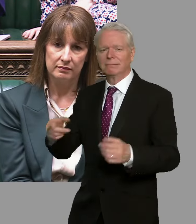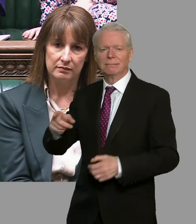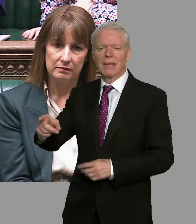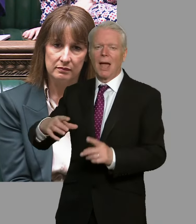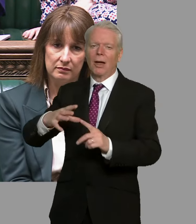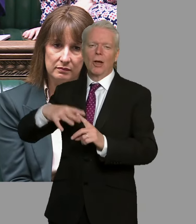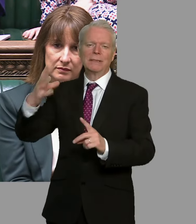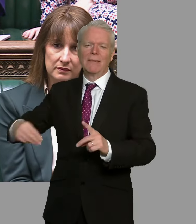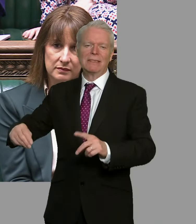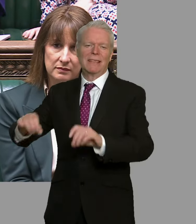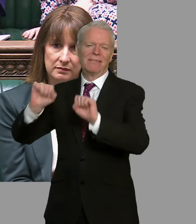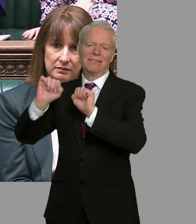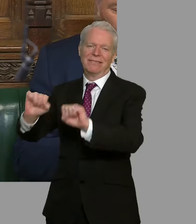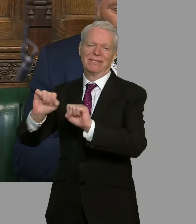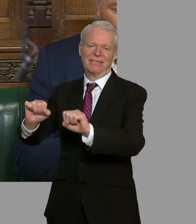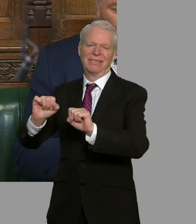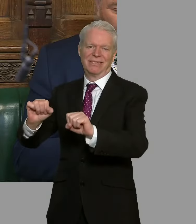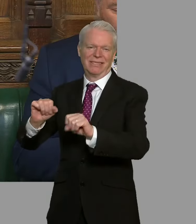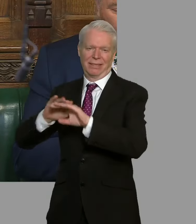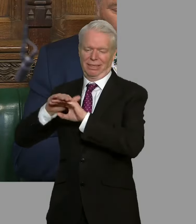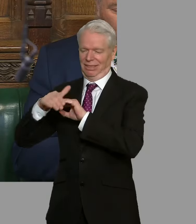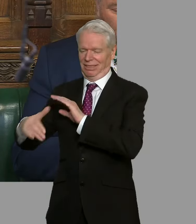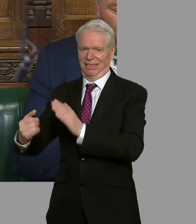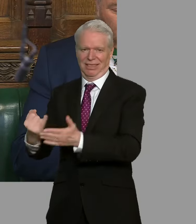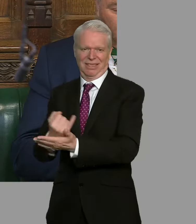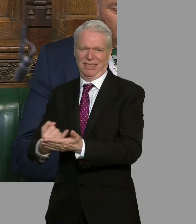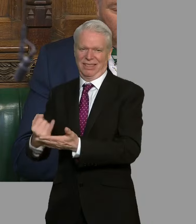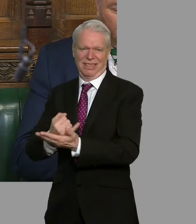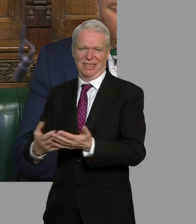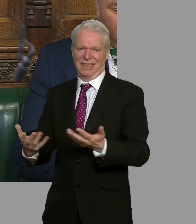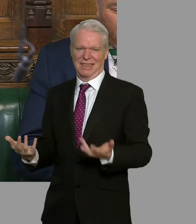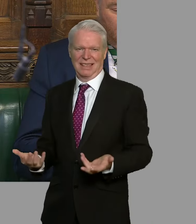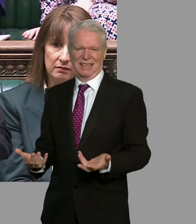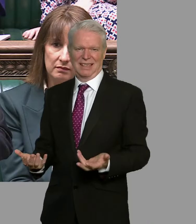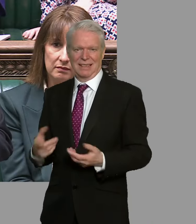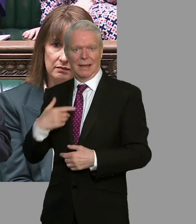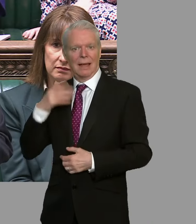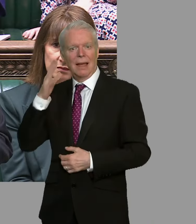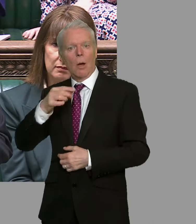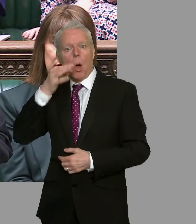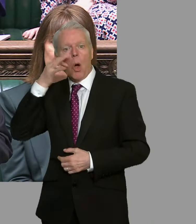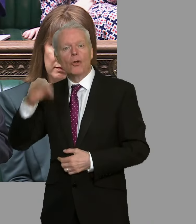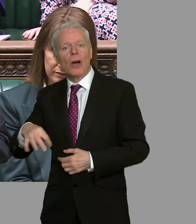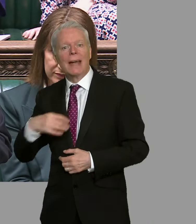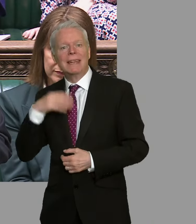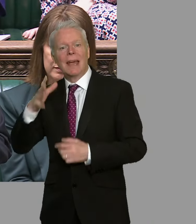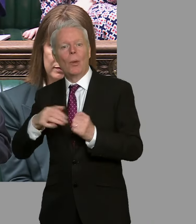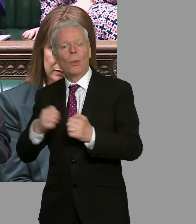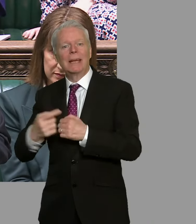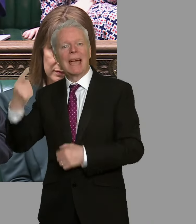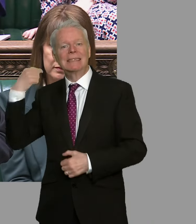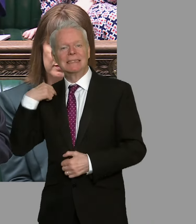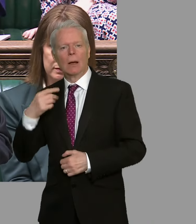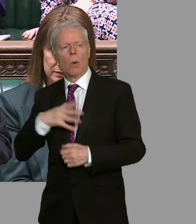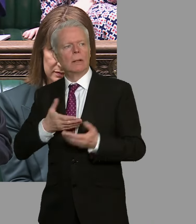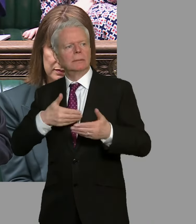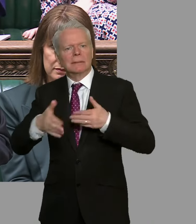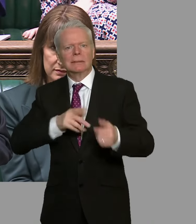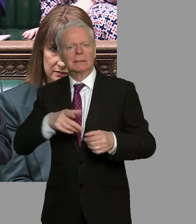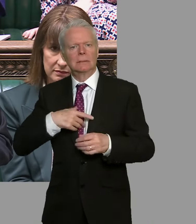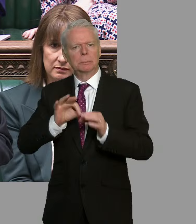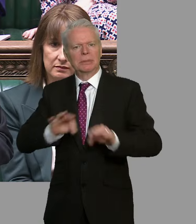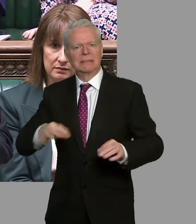defence of Europe is somehow the wrong priority. That conflict has already massively impacted people in this country through the cost